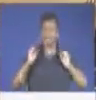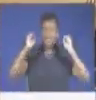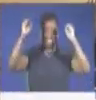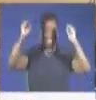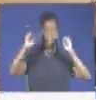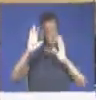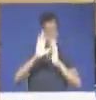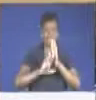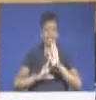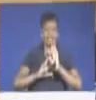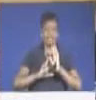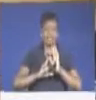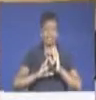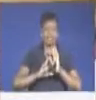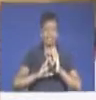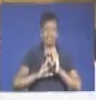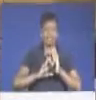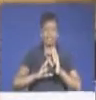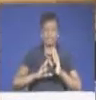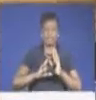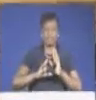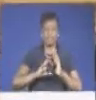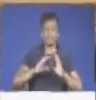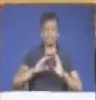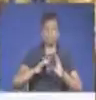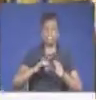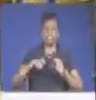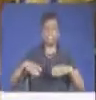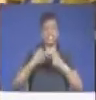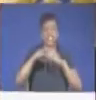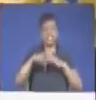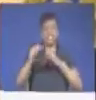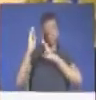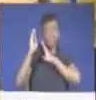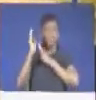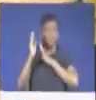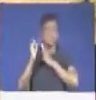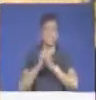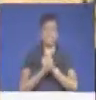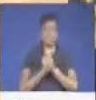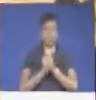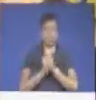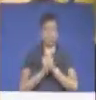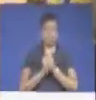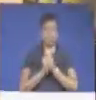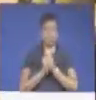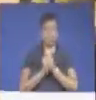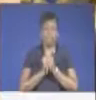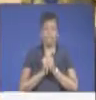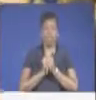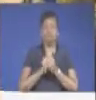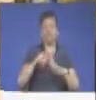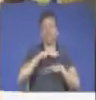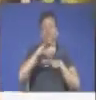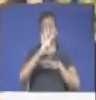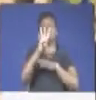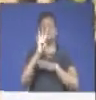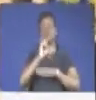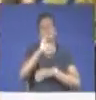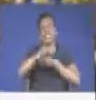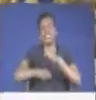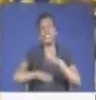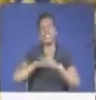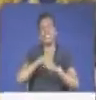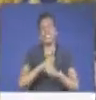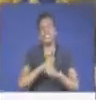Bahamas. So we're hoping some kids find it enjoyable and want to get involved. However, having been in existence for over 40 years, the Bahamas is just